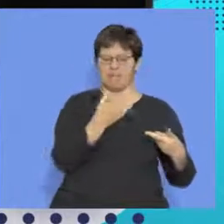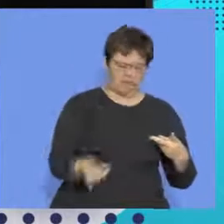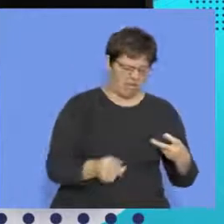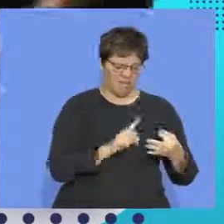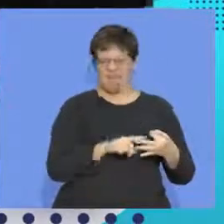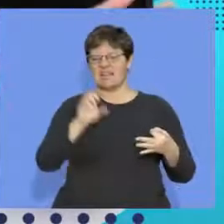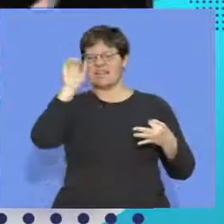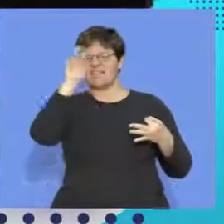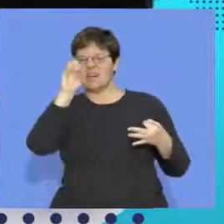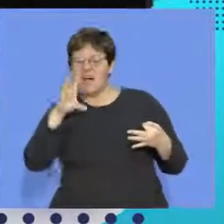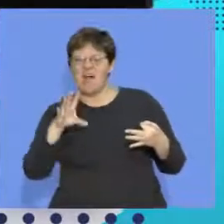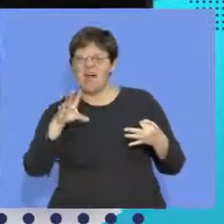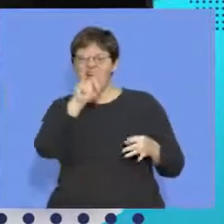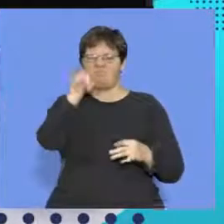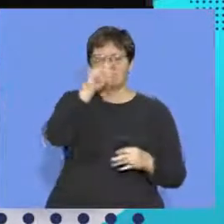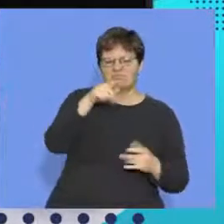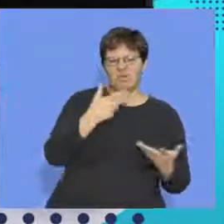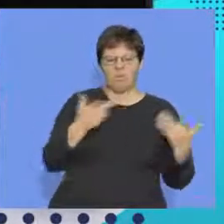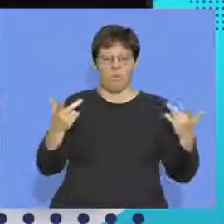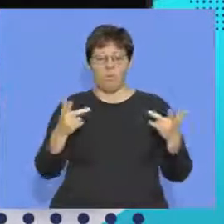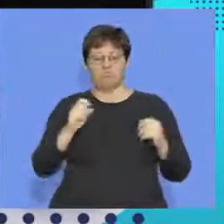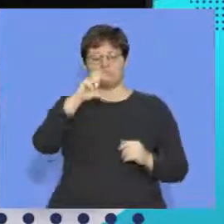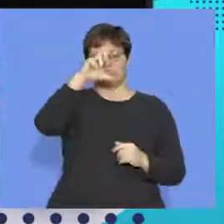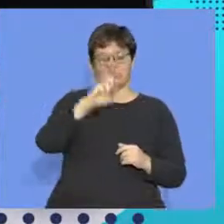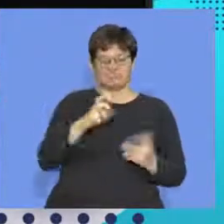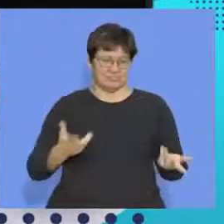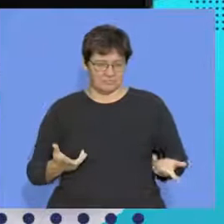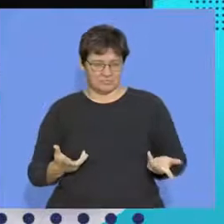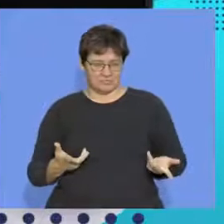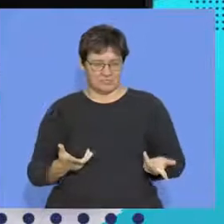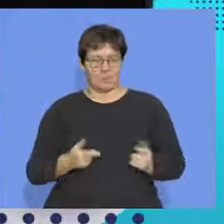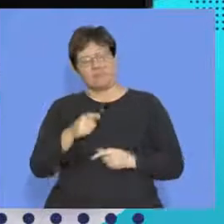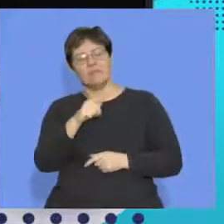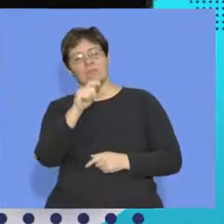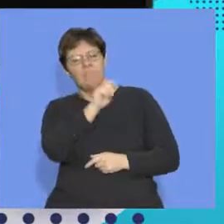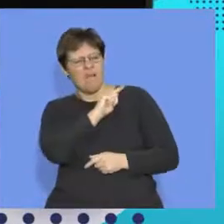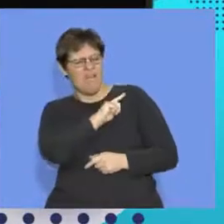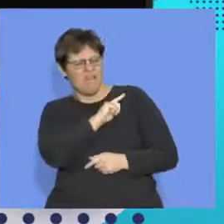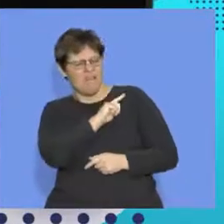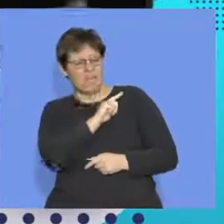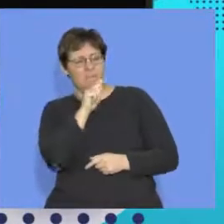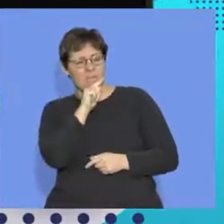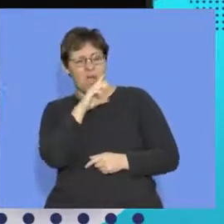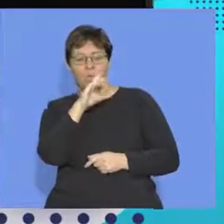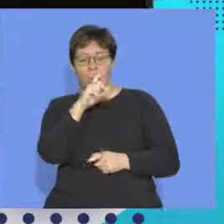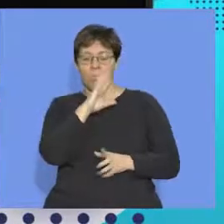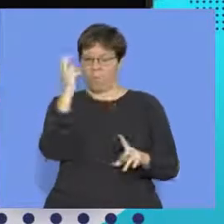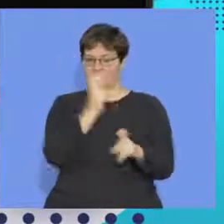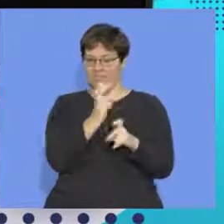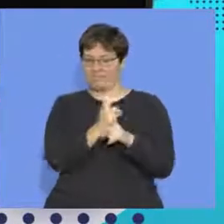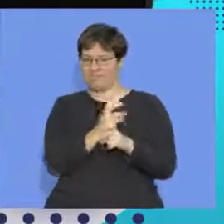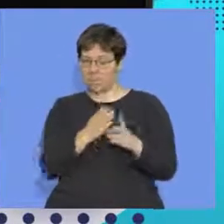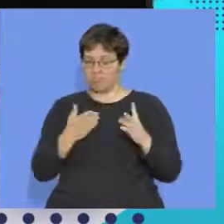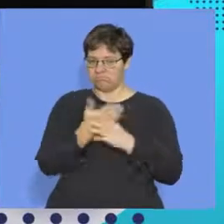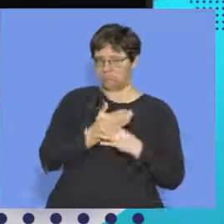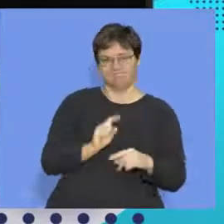numbers, and a character, or use caps. And the reason for that is just to make your code more secured, okay,